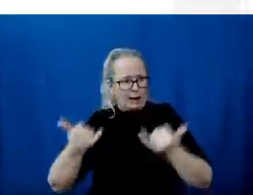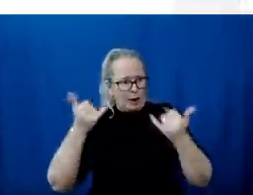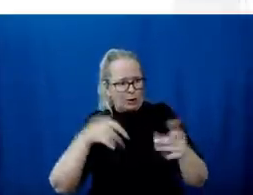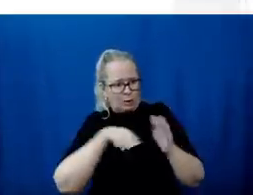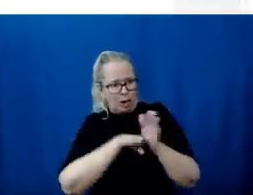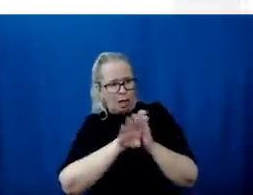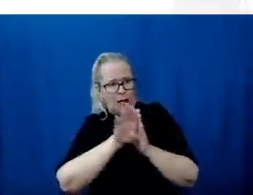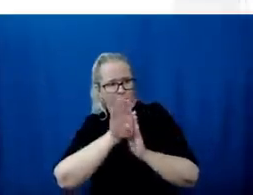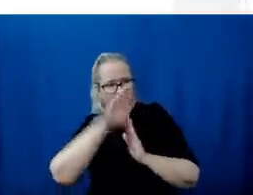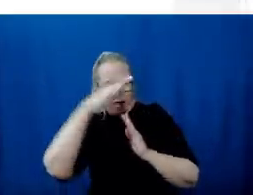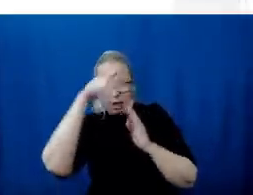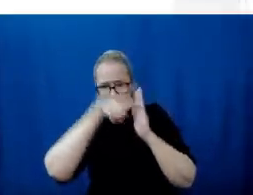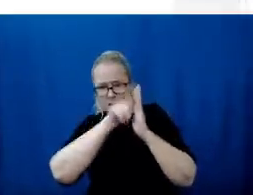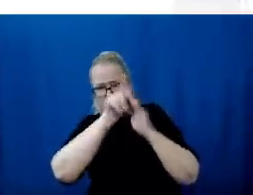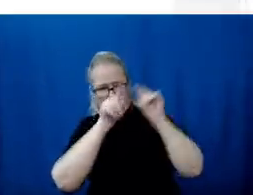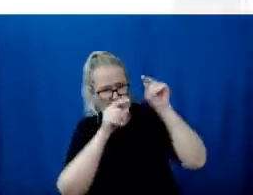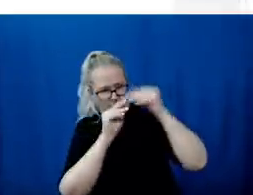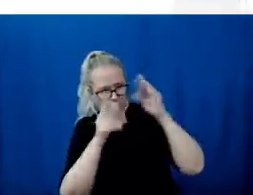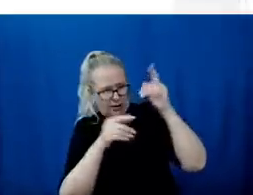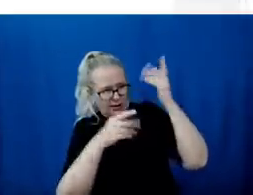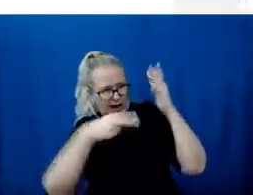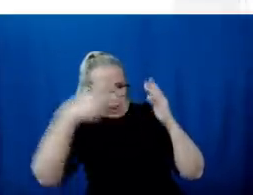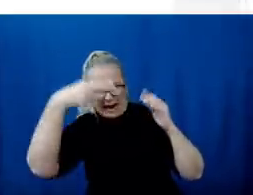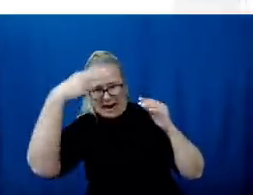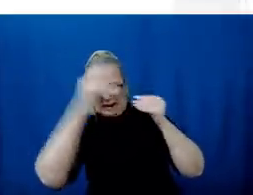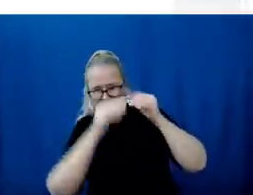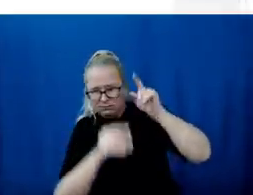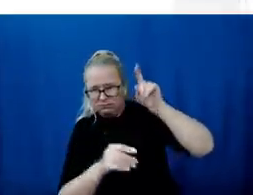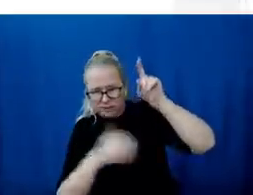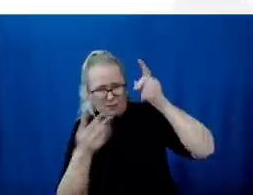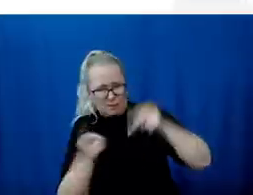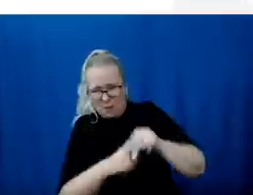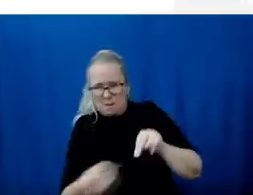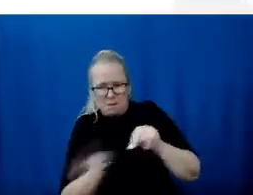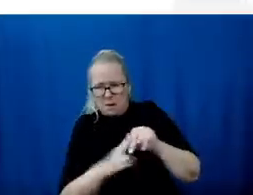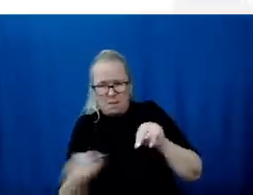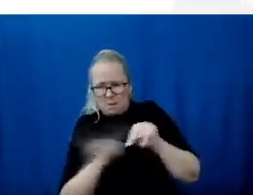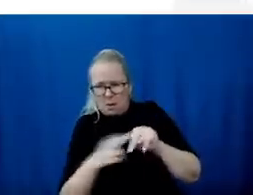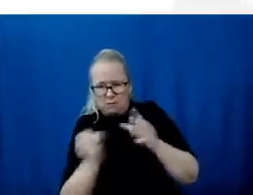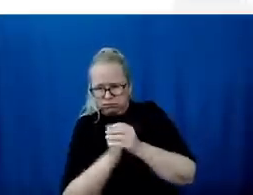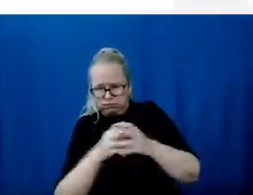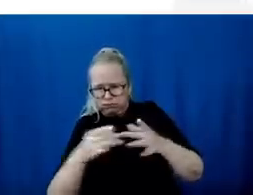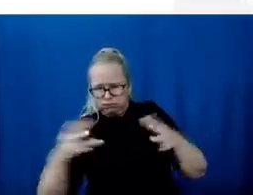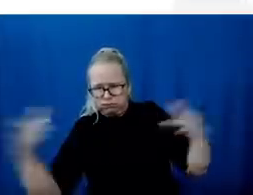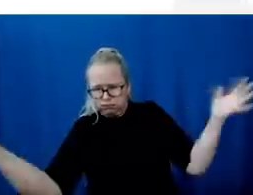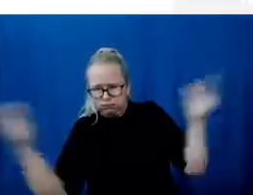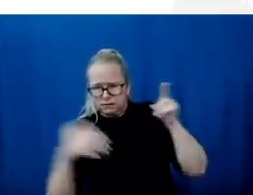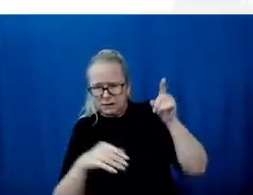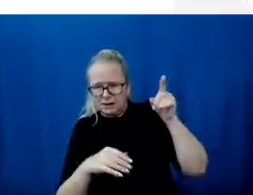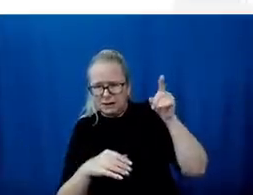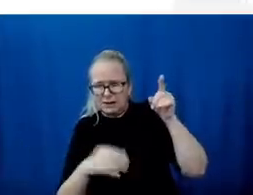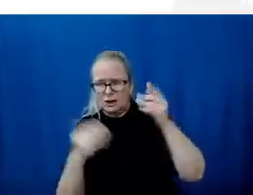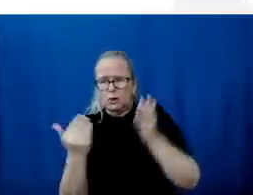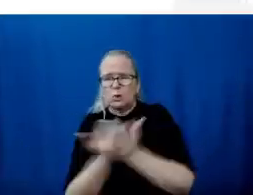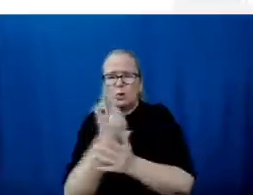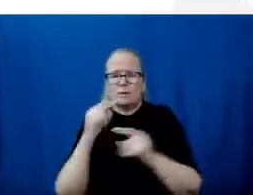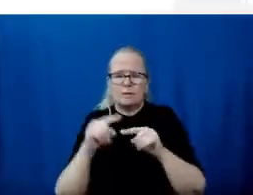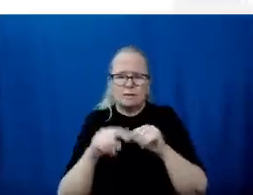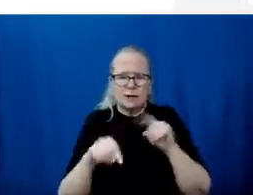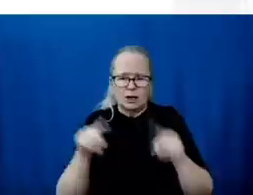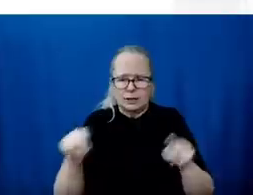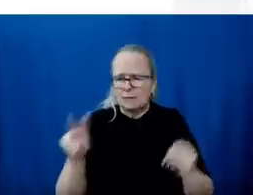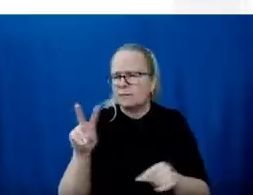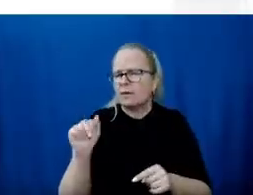curve in Denmark. It looks very, very exponential. One of the things that's happening in Denmark is a